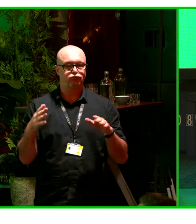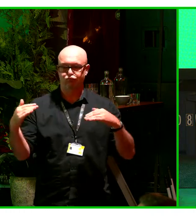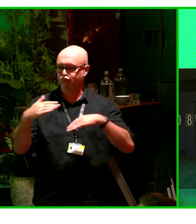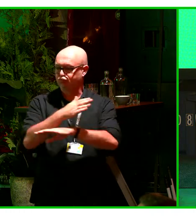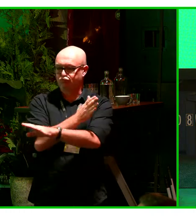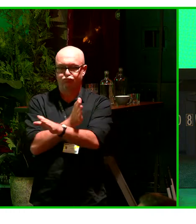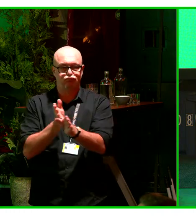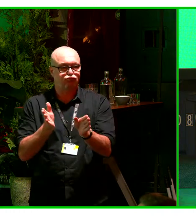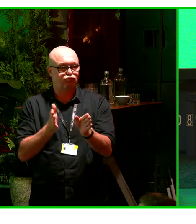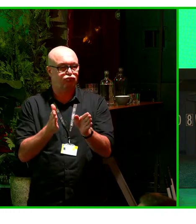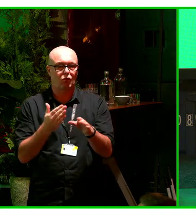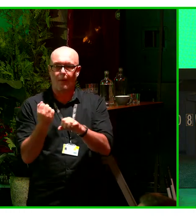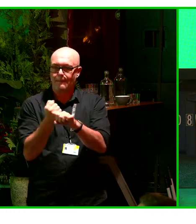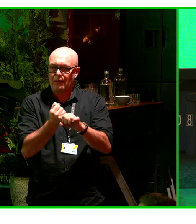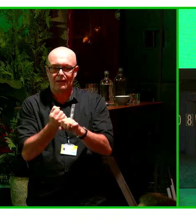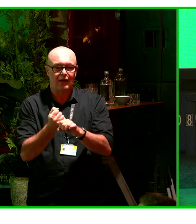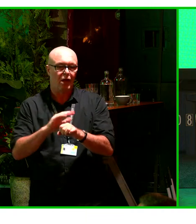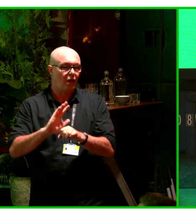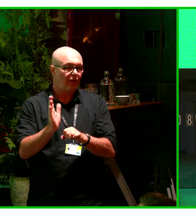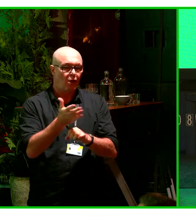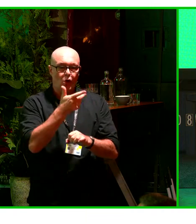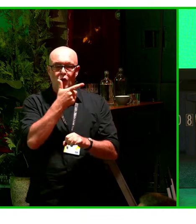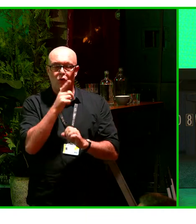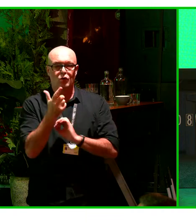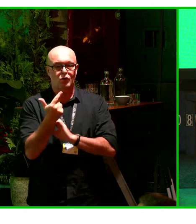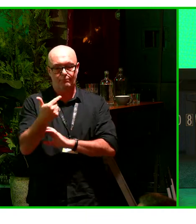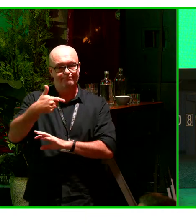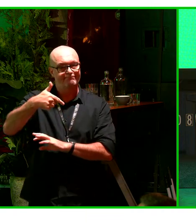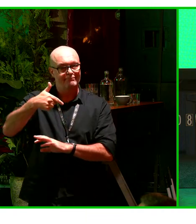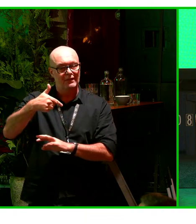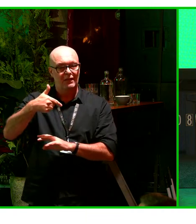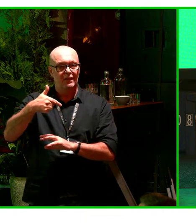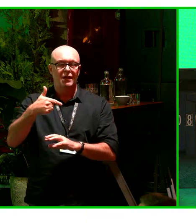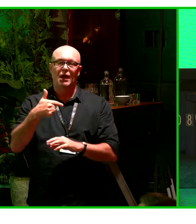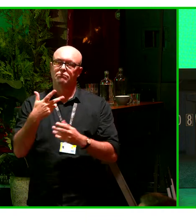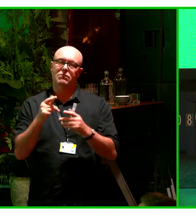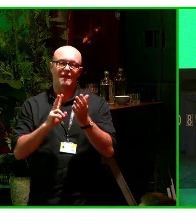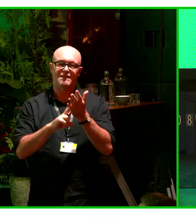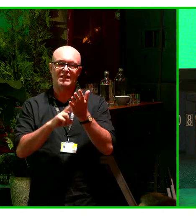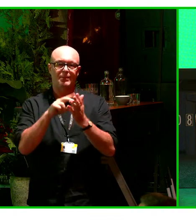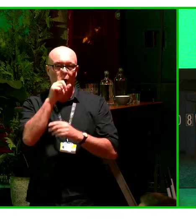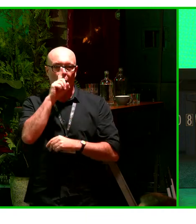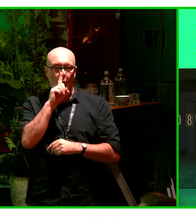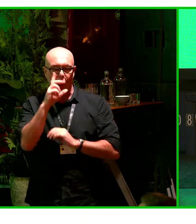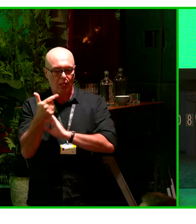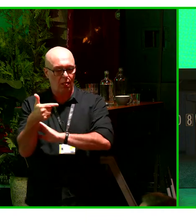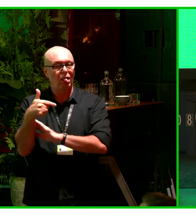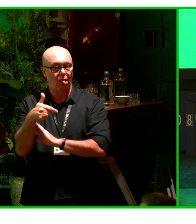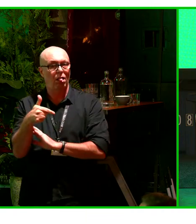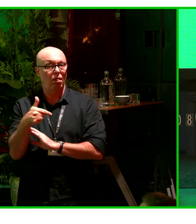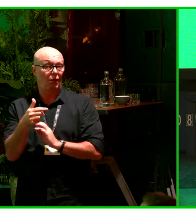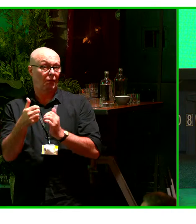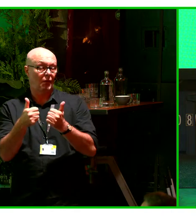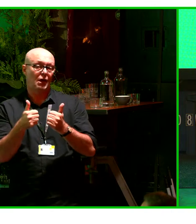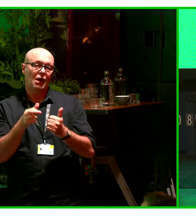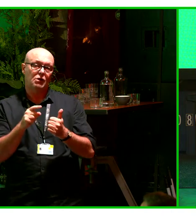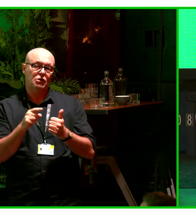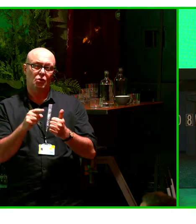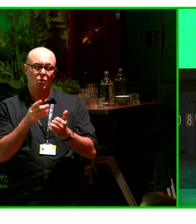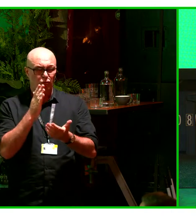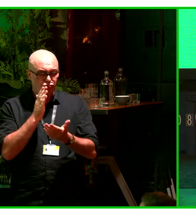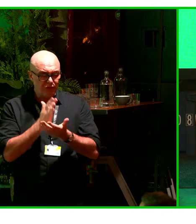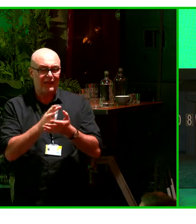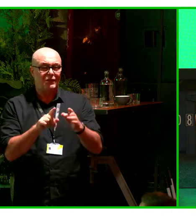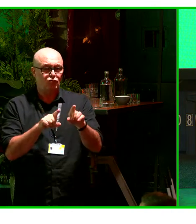the park are all running on vegetable oil diesel. So, you know, we are doing everything we can to kind